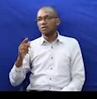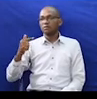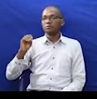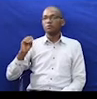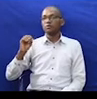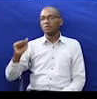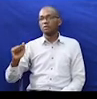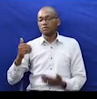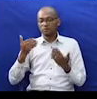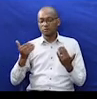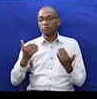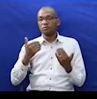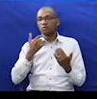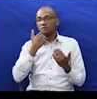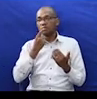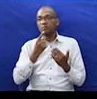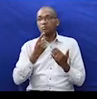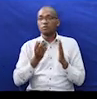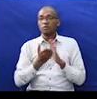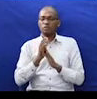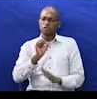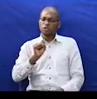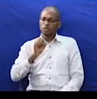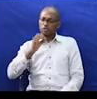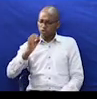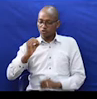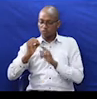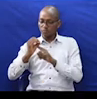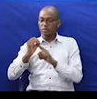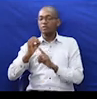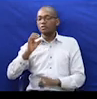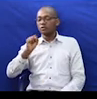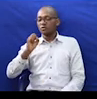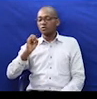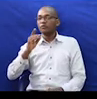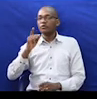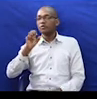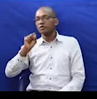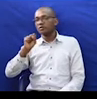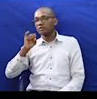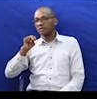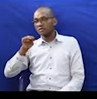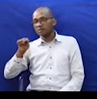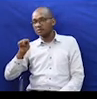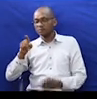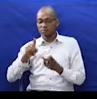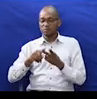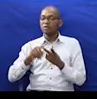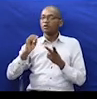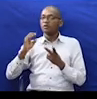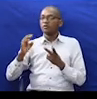the first 3 letters, so it means S stands for sine, O stands for